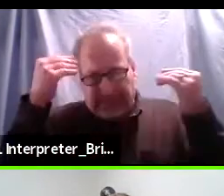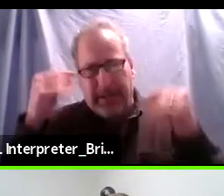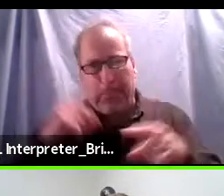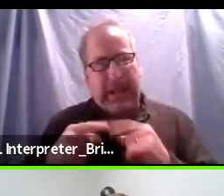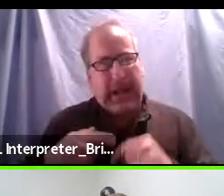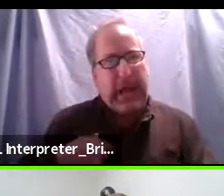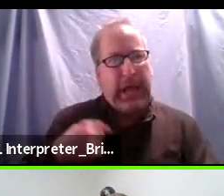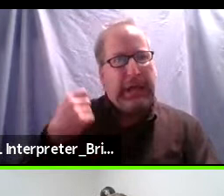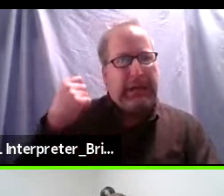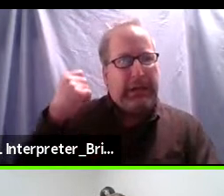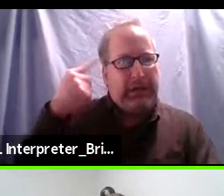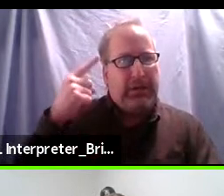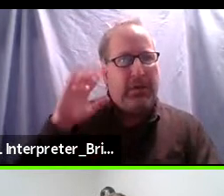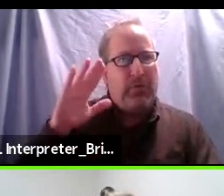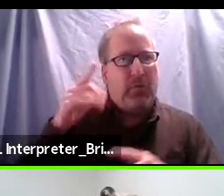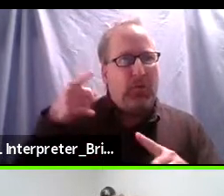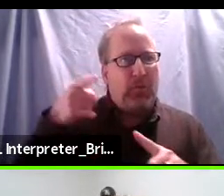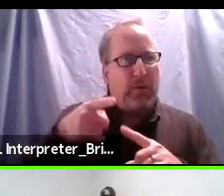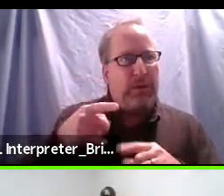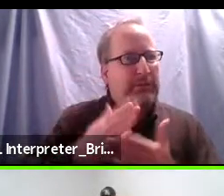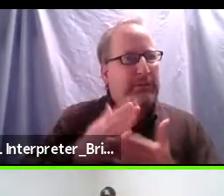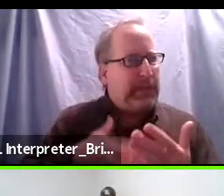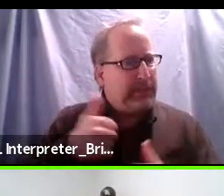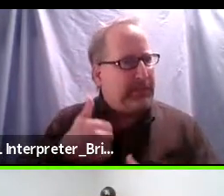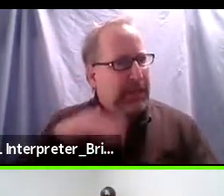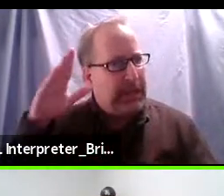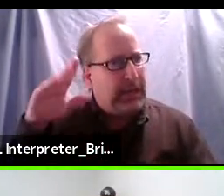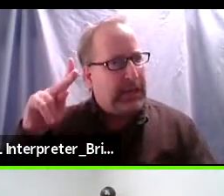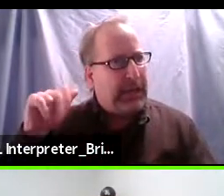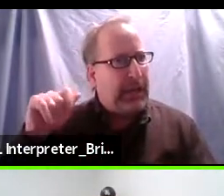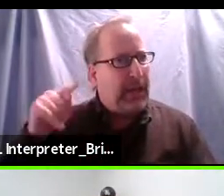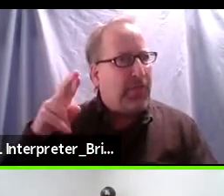see Catherine's hand up as well.